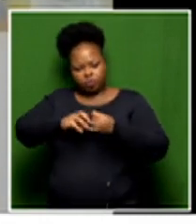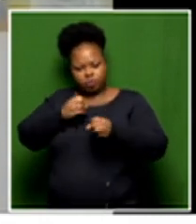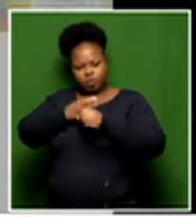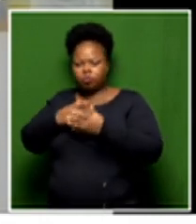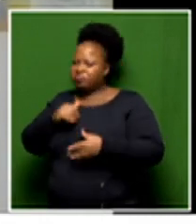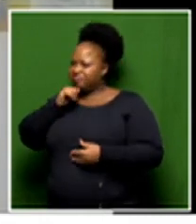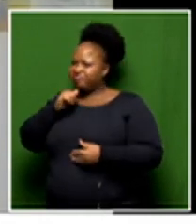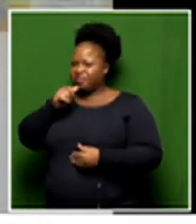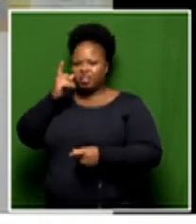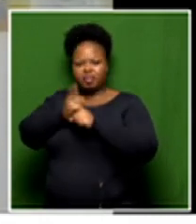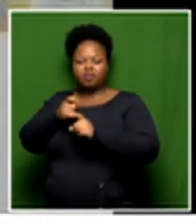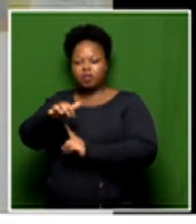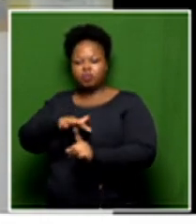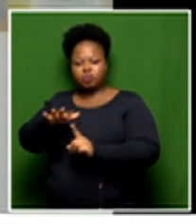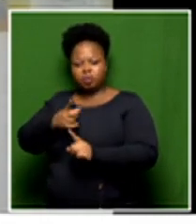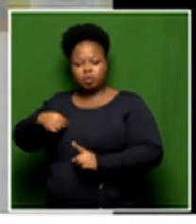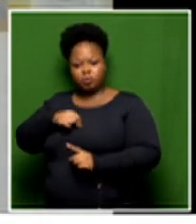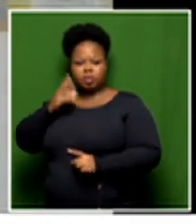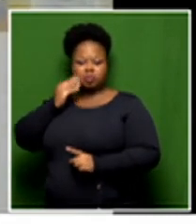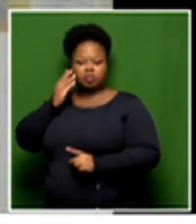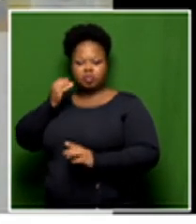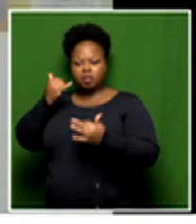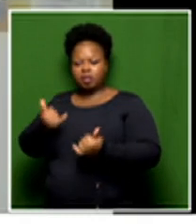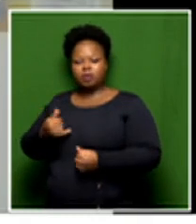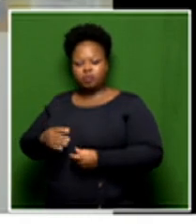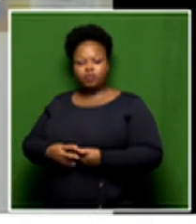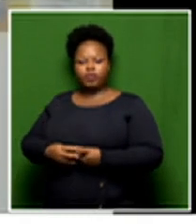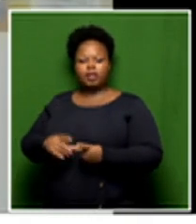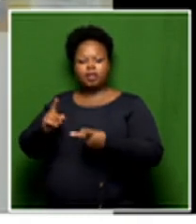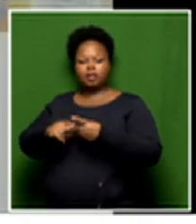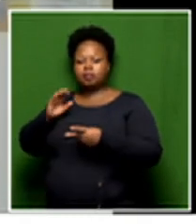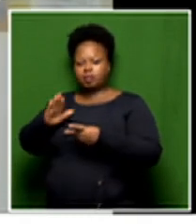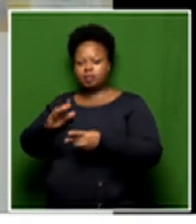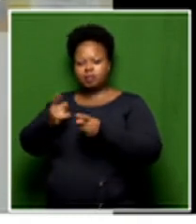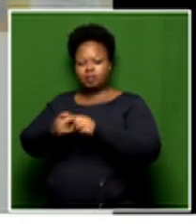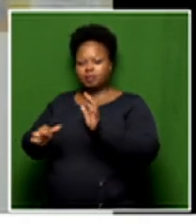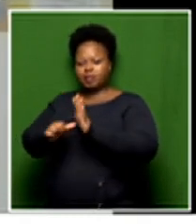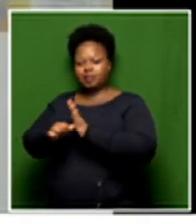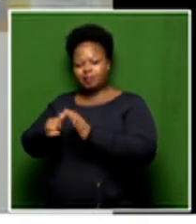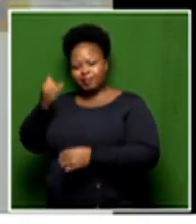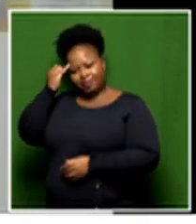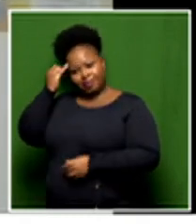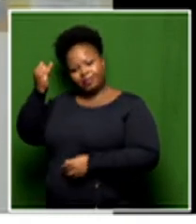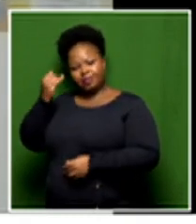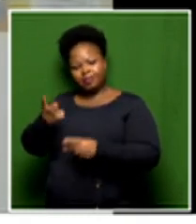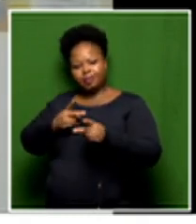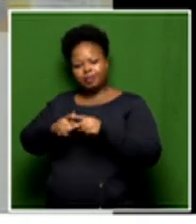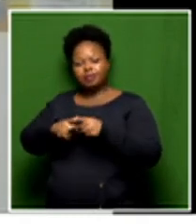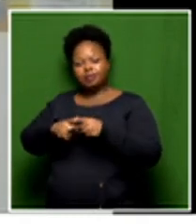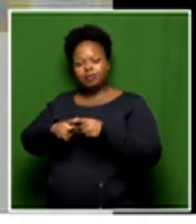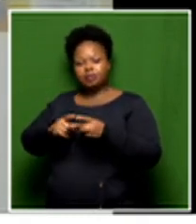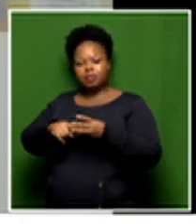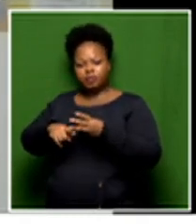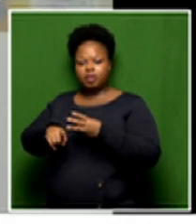despite the difficult situation that we're in currently, we don't let important initiatives like HIV